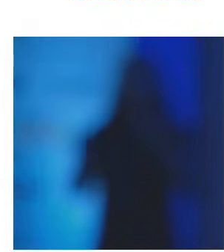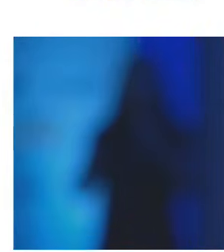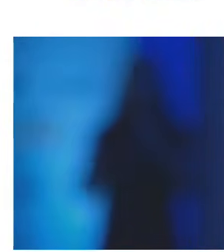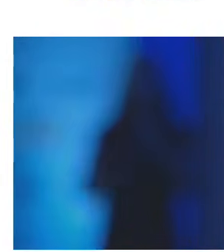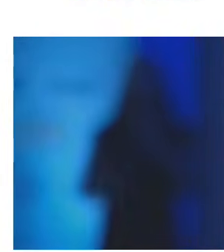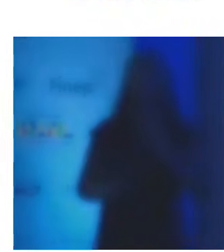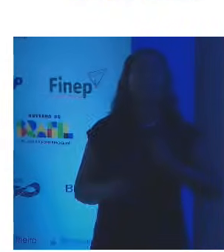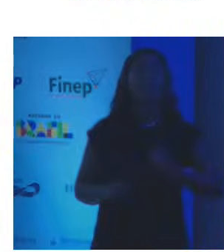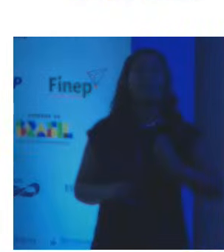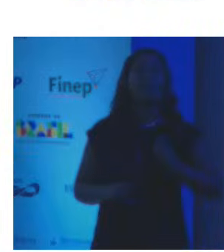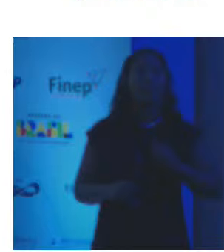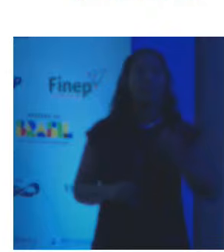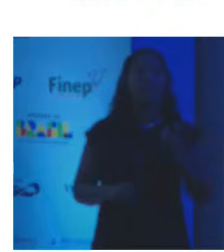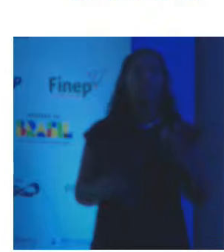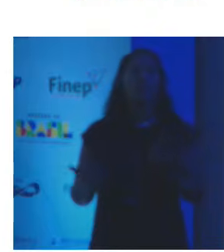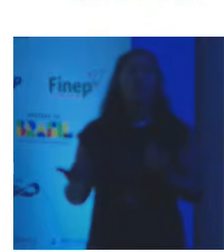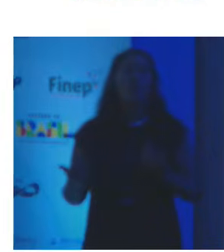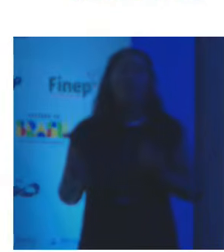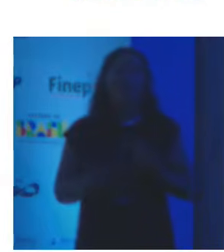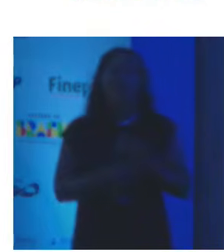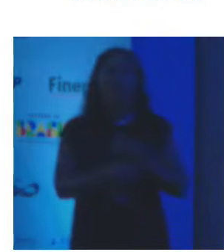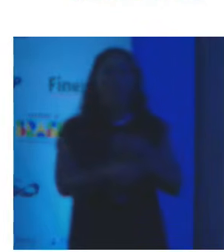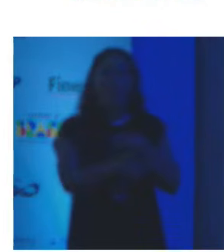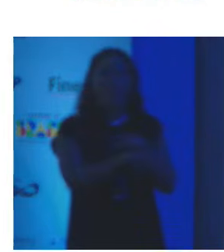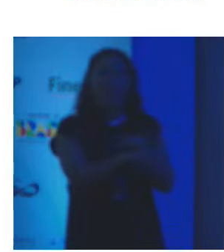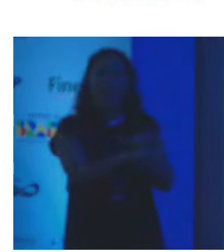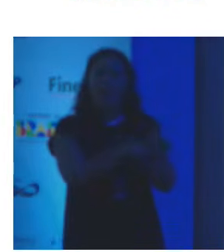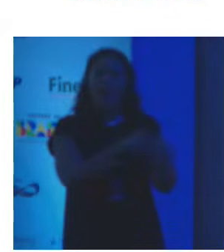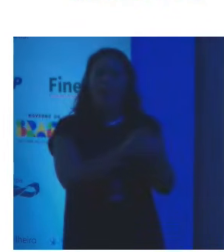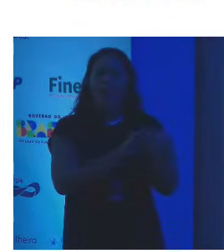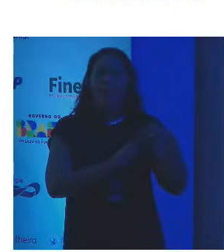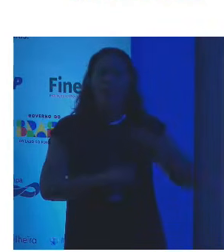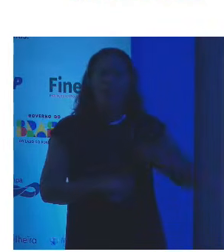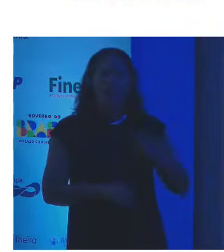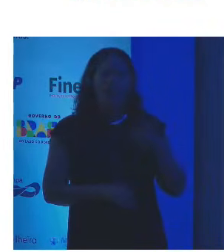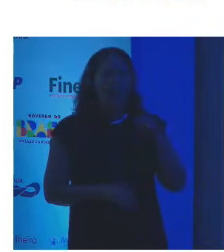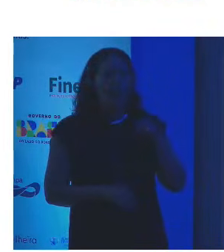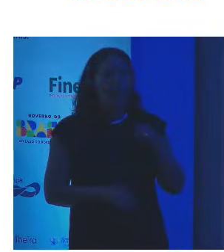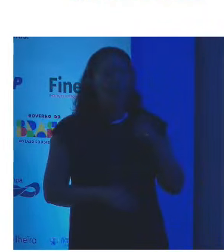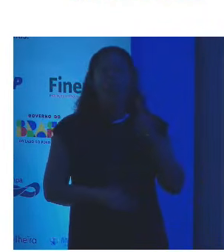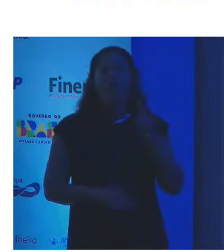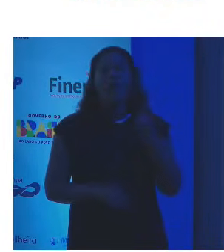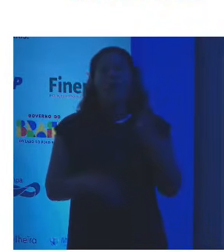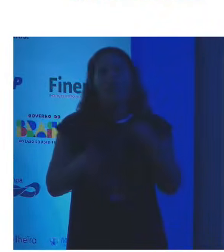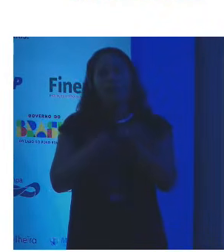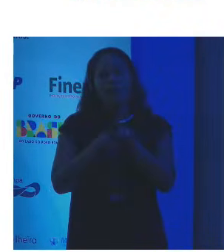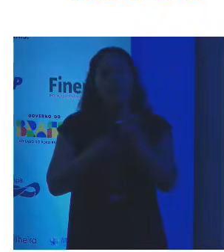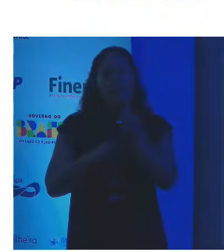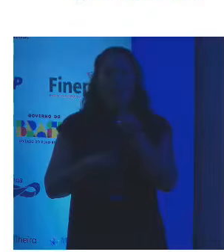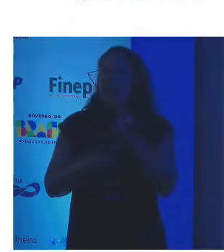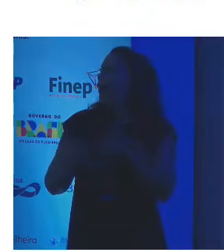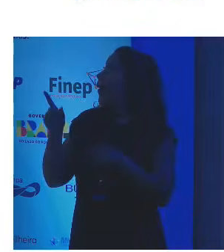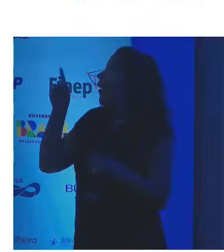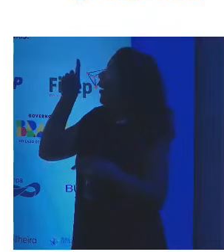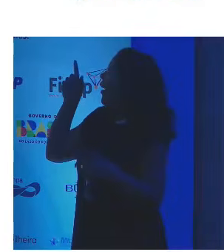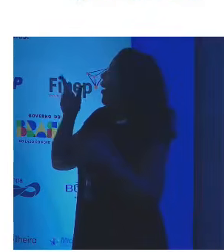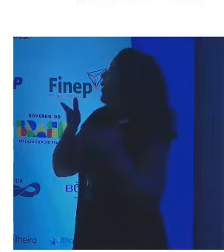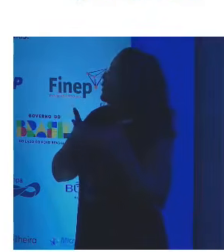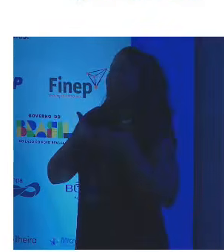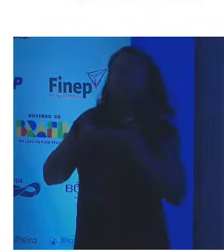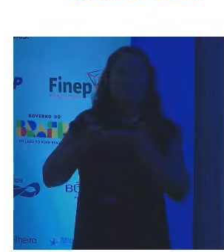after a while. Digital ocean, digital turtles. Then digital fishing vessels, you know where they are. You have